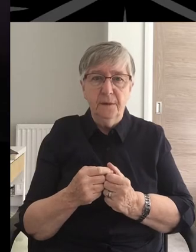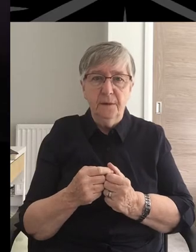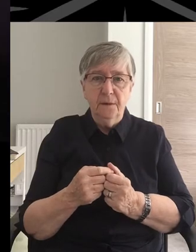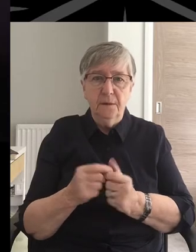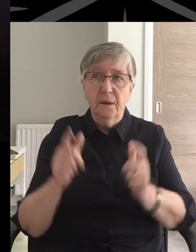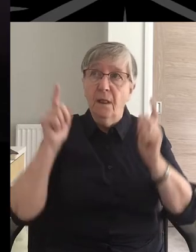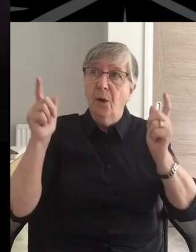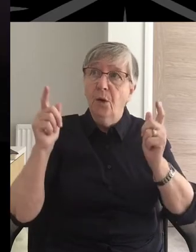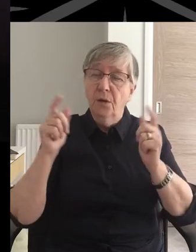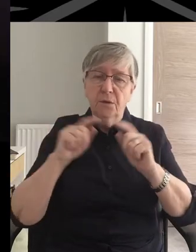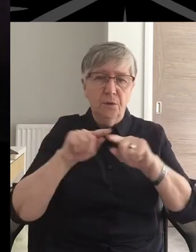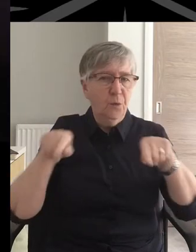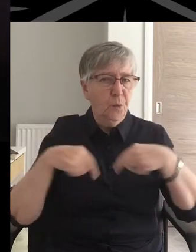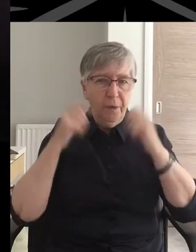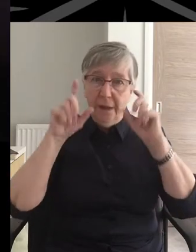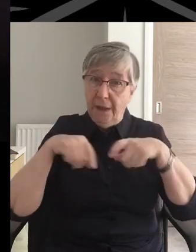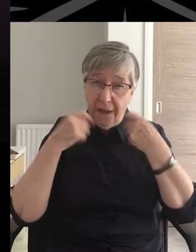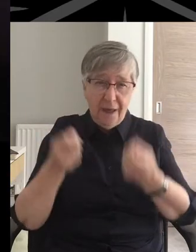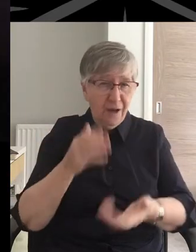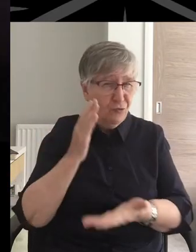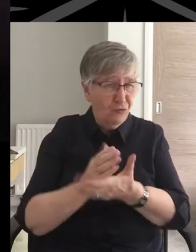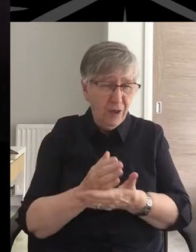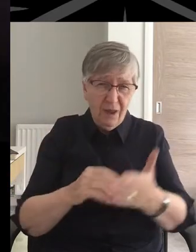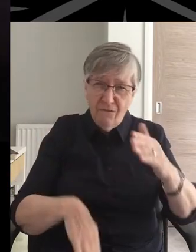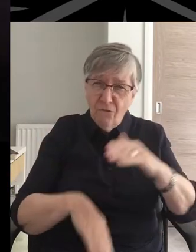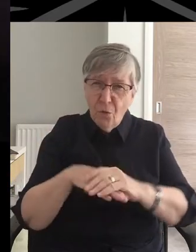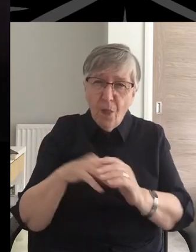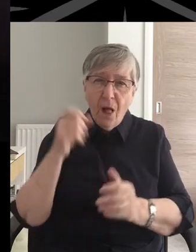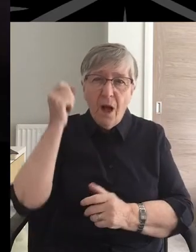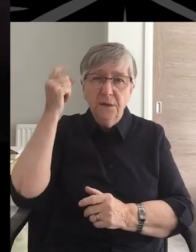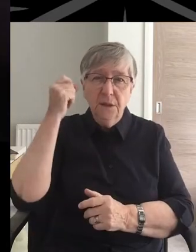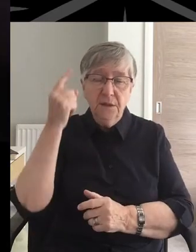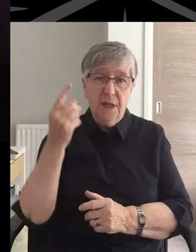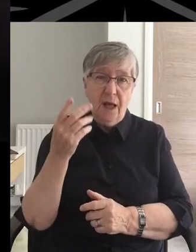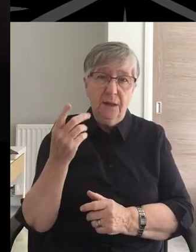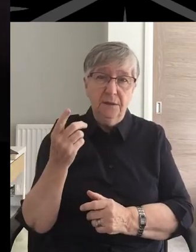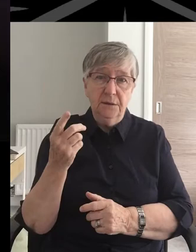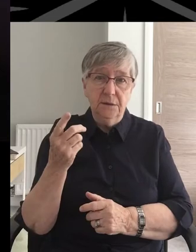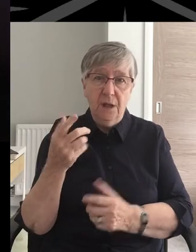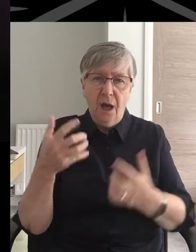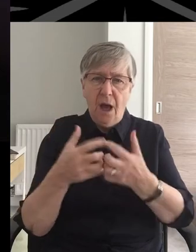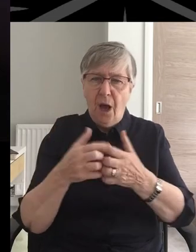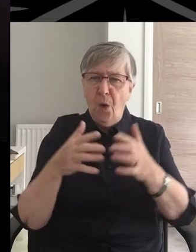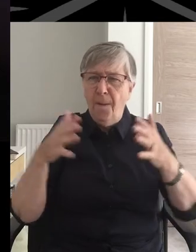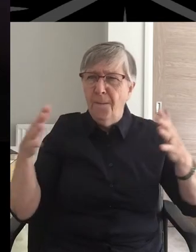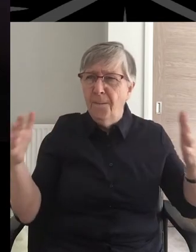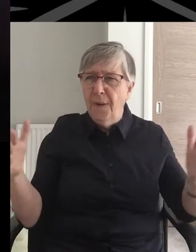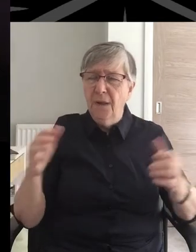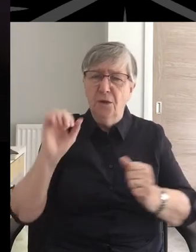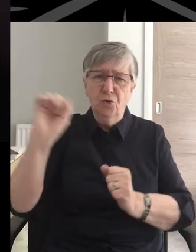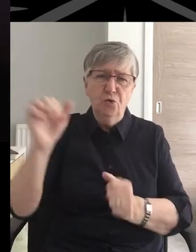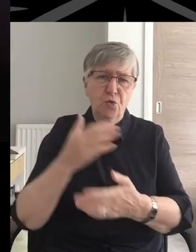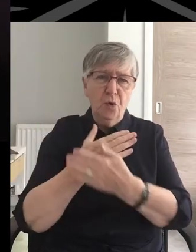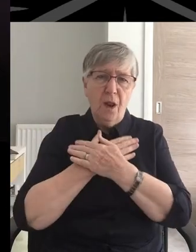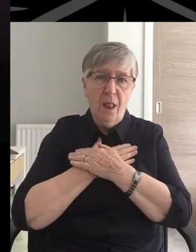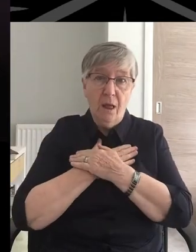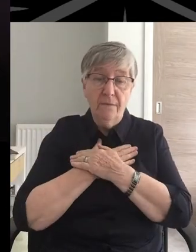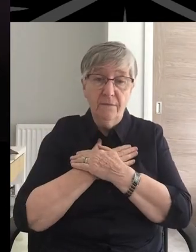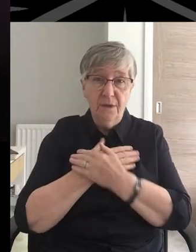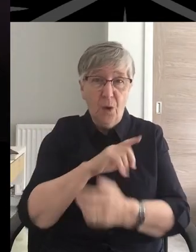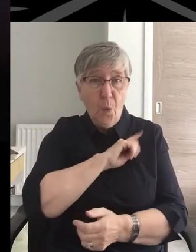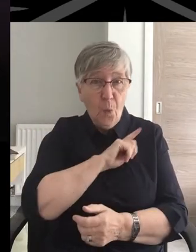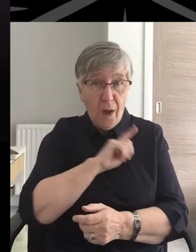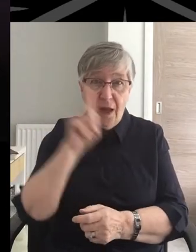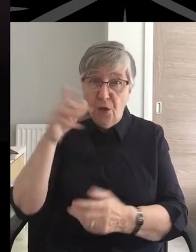Well, we cannot fully understand. We can't get our heads around how big is your love, how great is your love, and why you